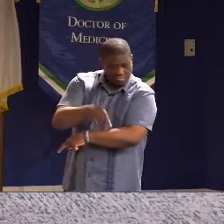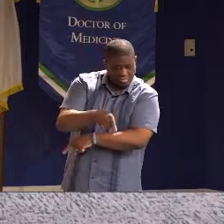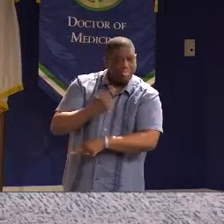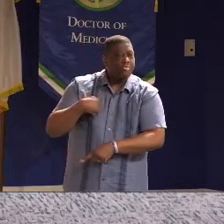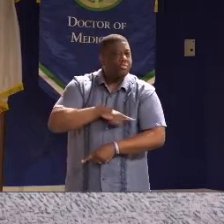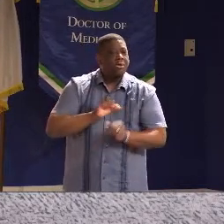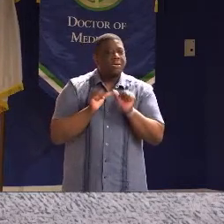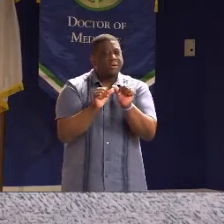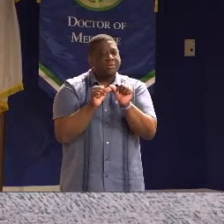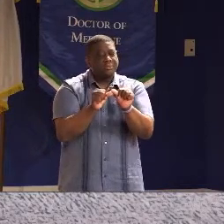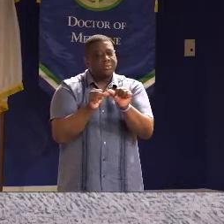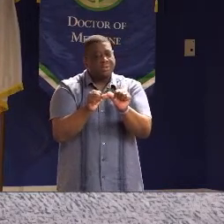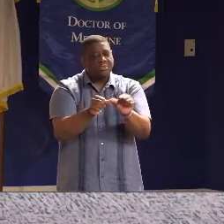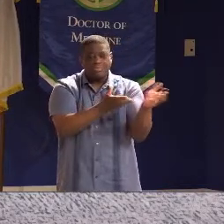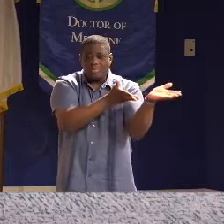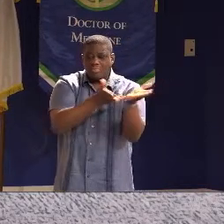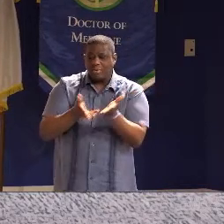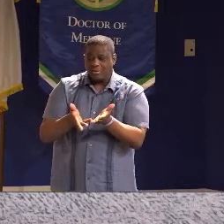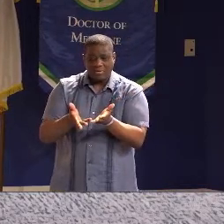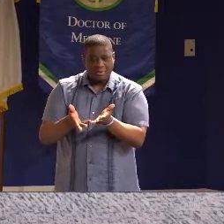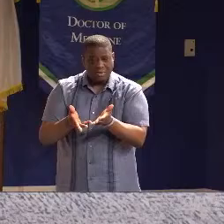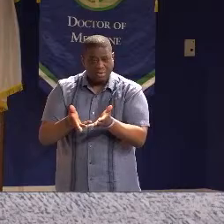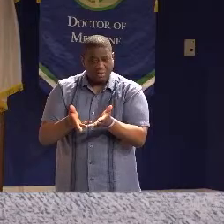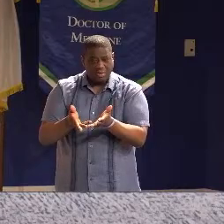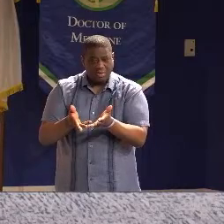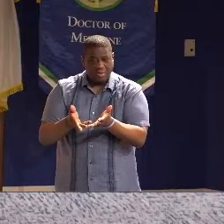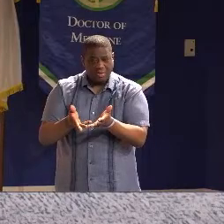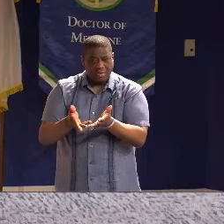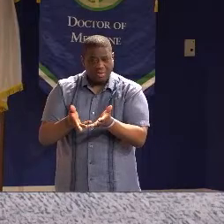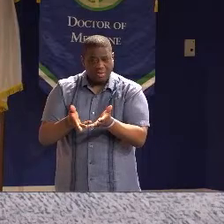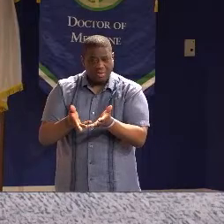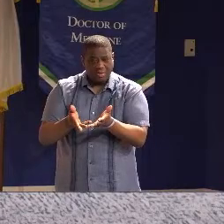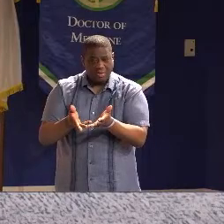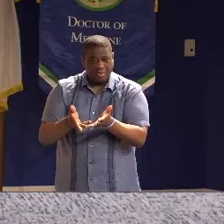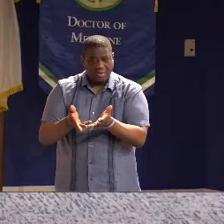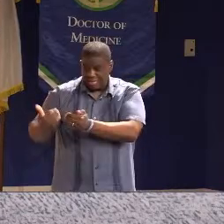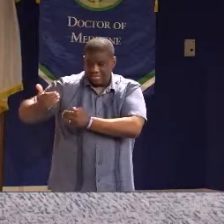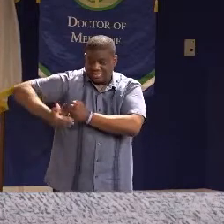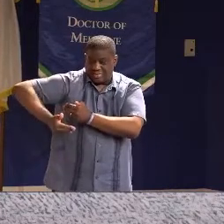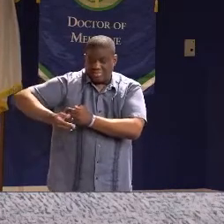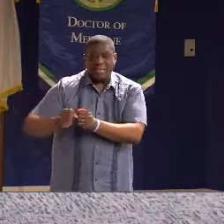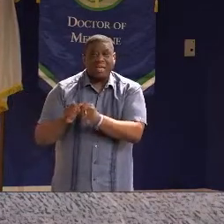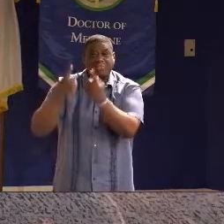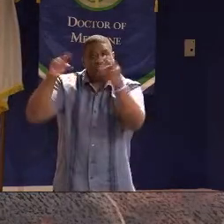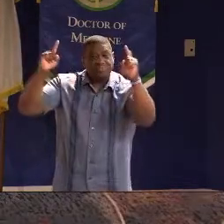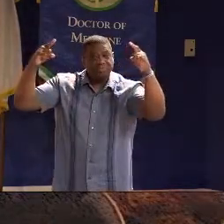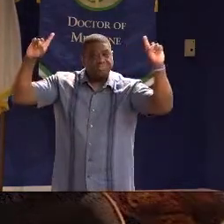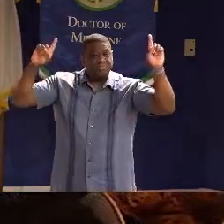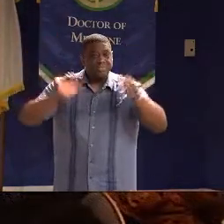to be here to help you get to the next phase. Congratulations.